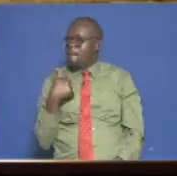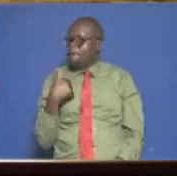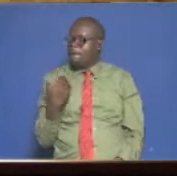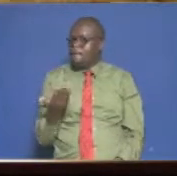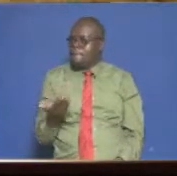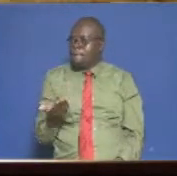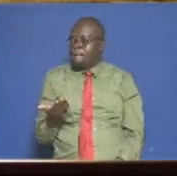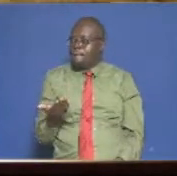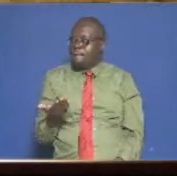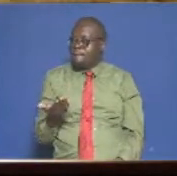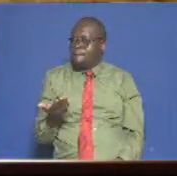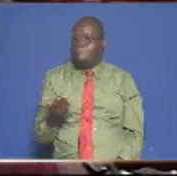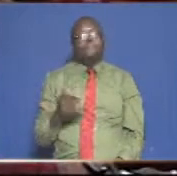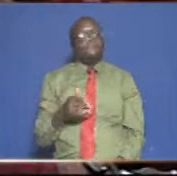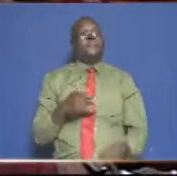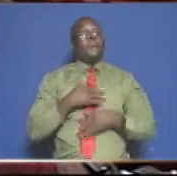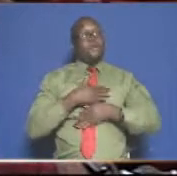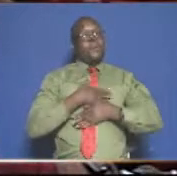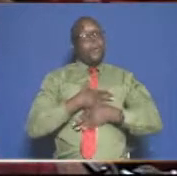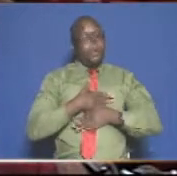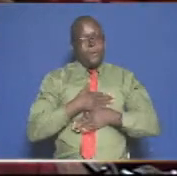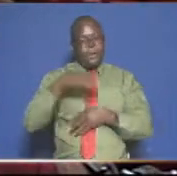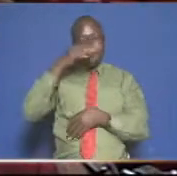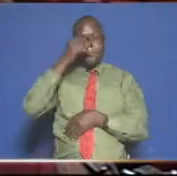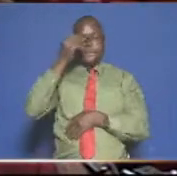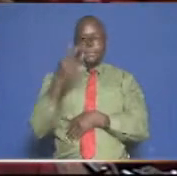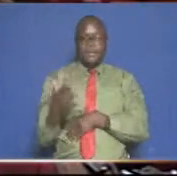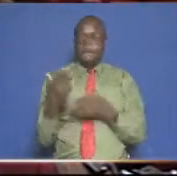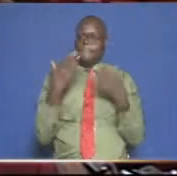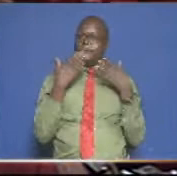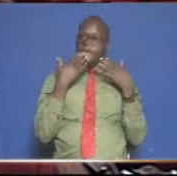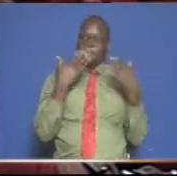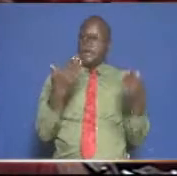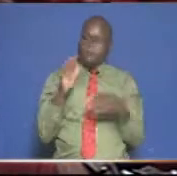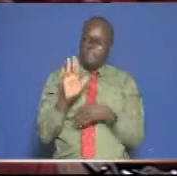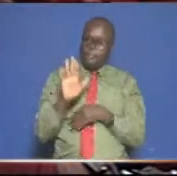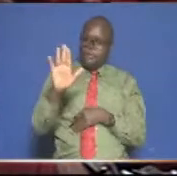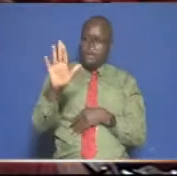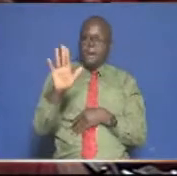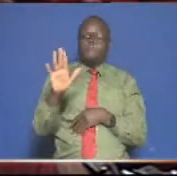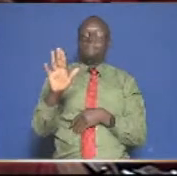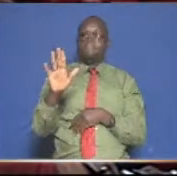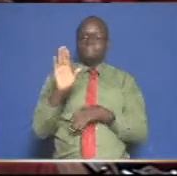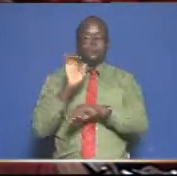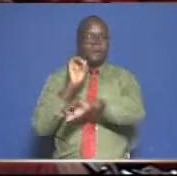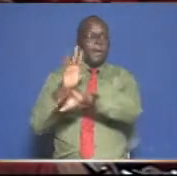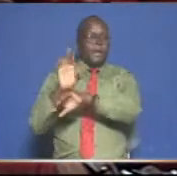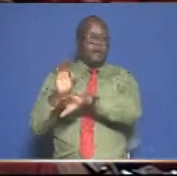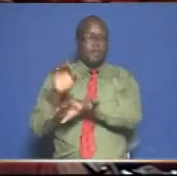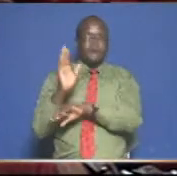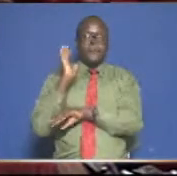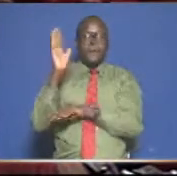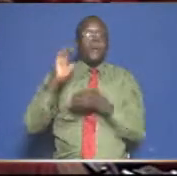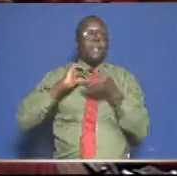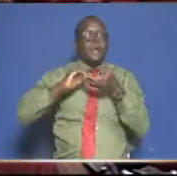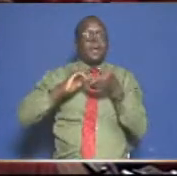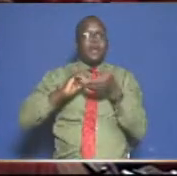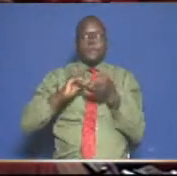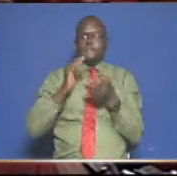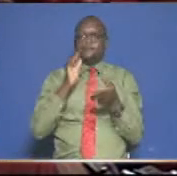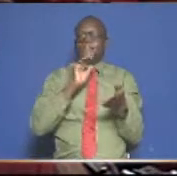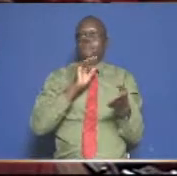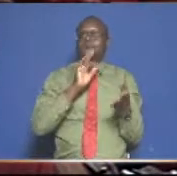Honorable Speaker, I want to thank you for your direction. I will engage the secretariat